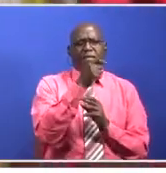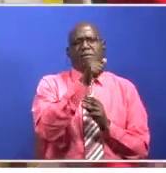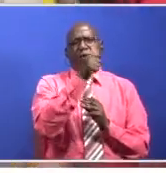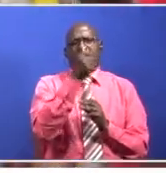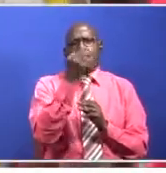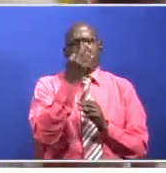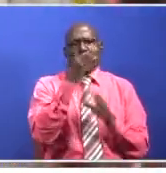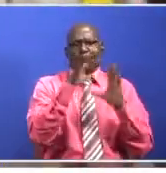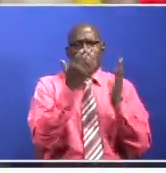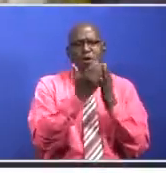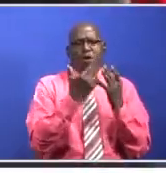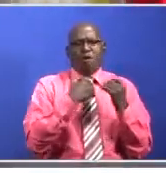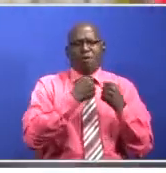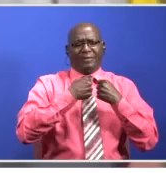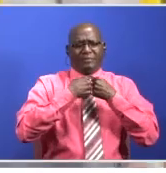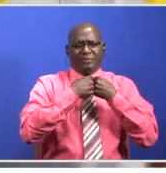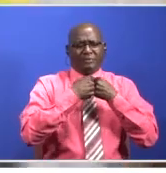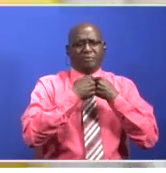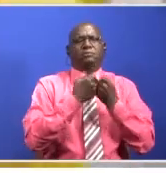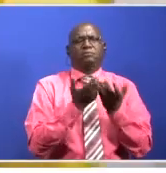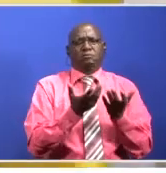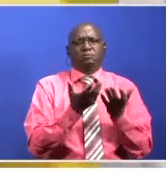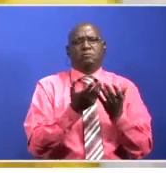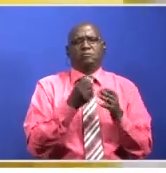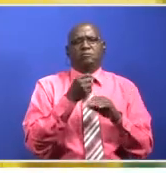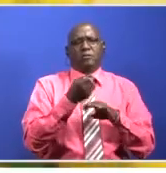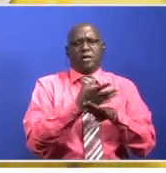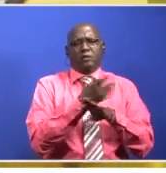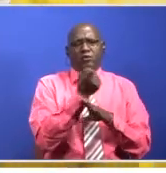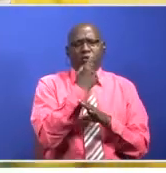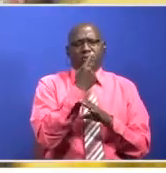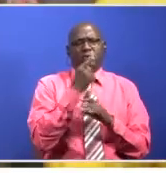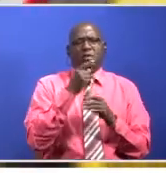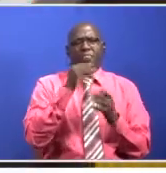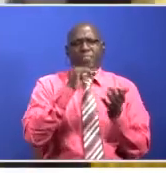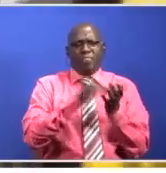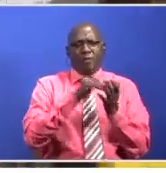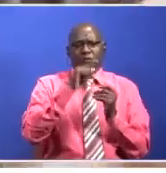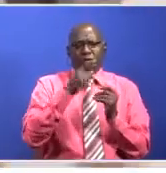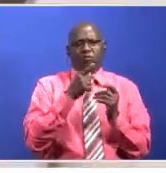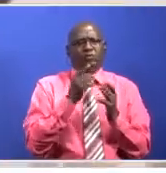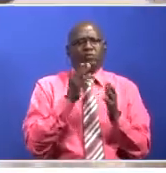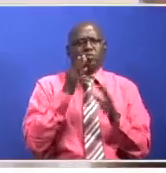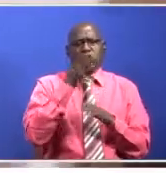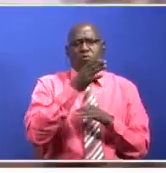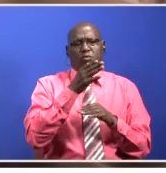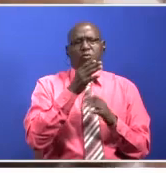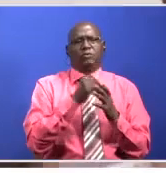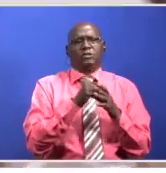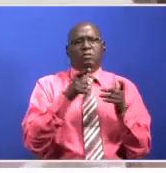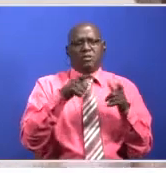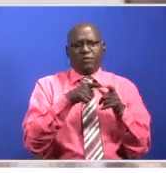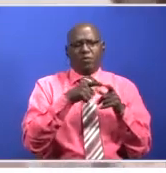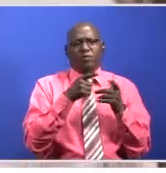nations, struggles with cancer prevention and treatment. Thousands of cases of cancer like prostate and cervical cancer